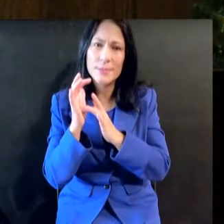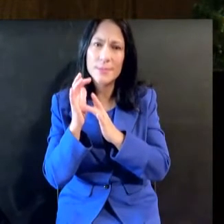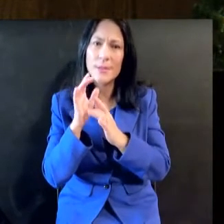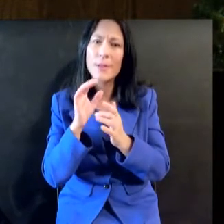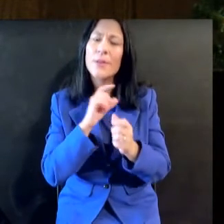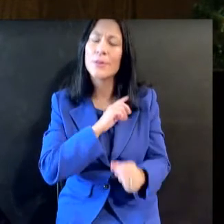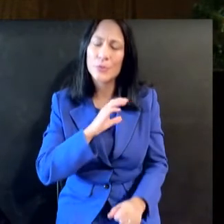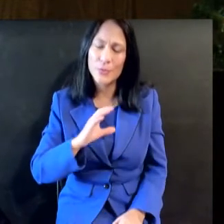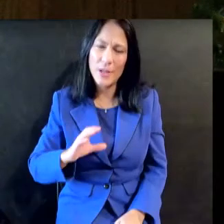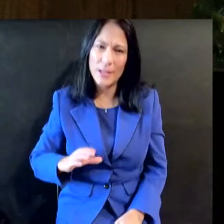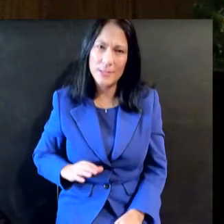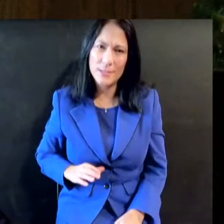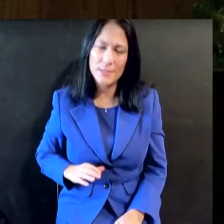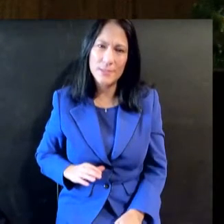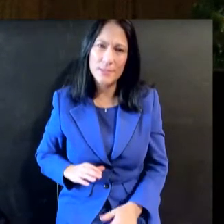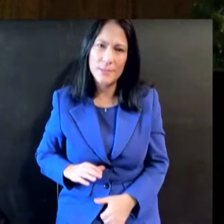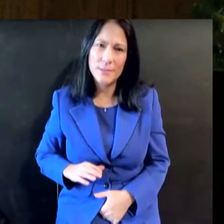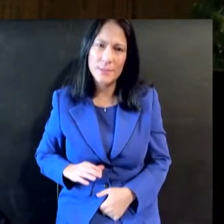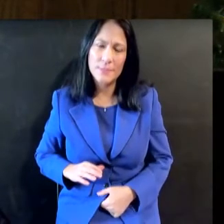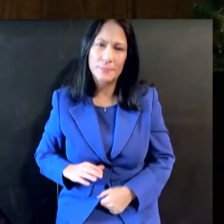Christ.